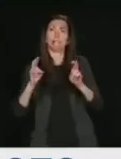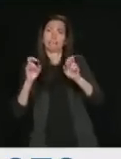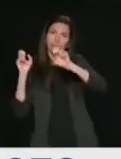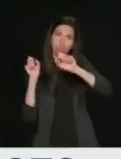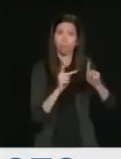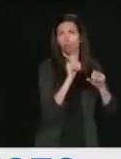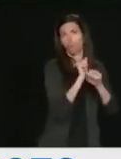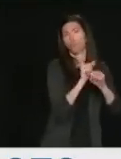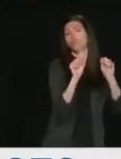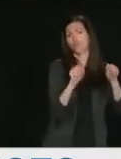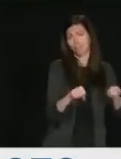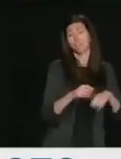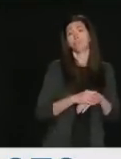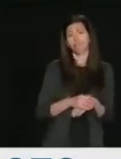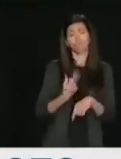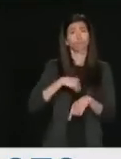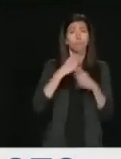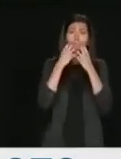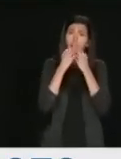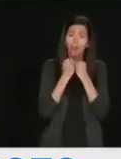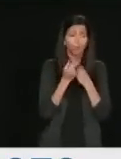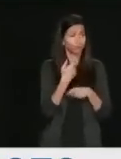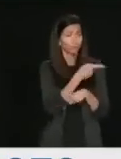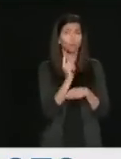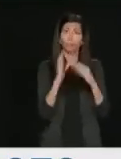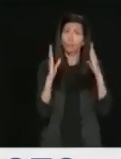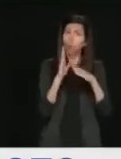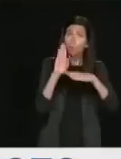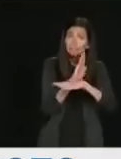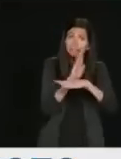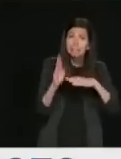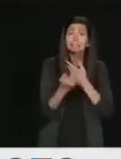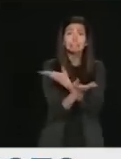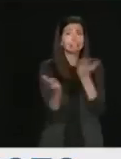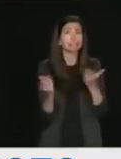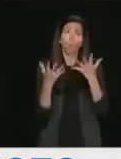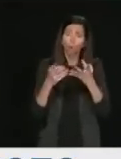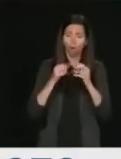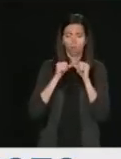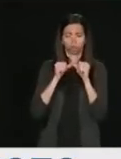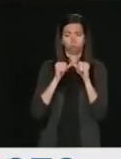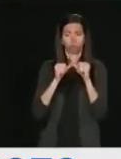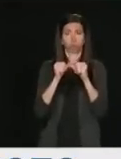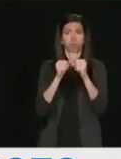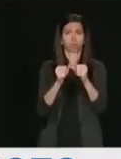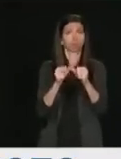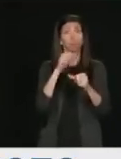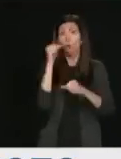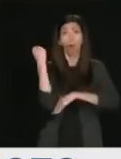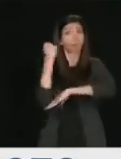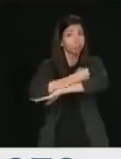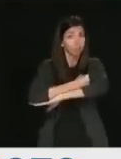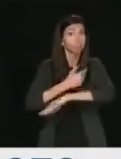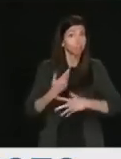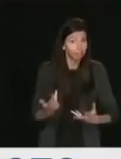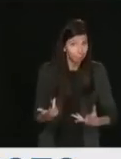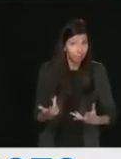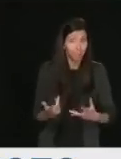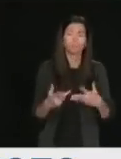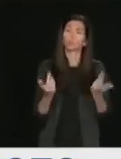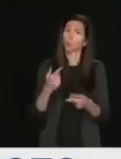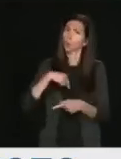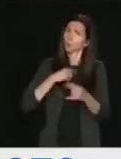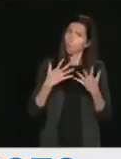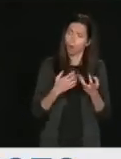community, because this is how Canada will be able to recover strongly. Of